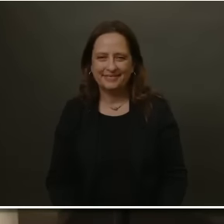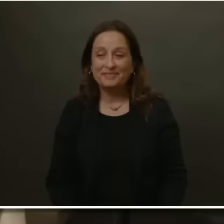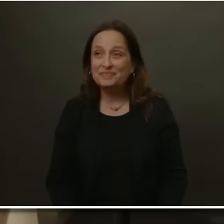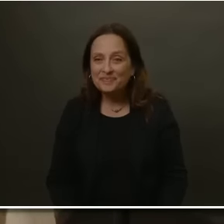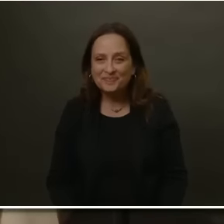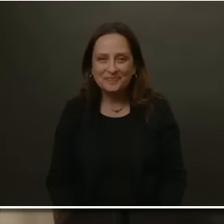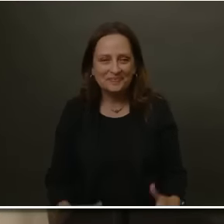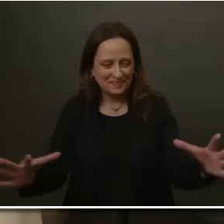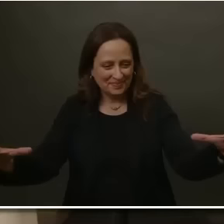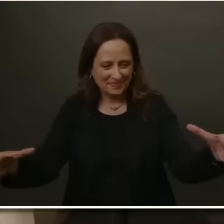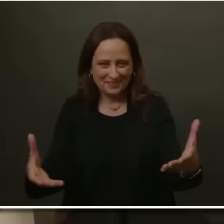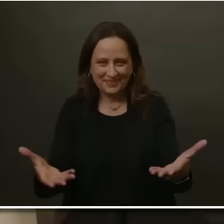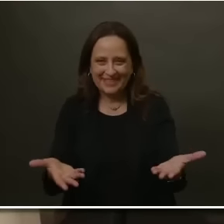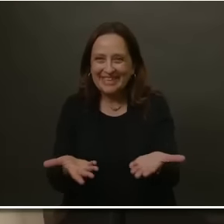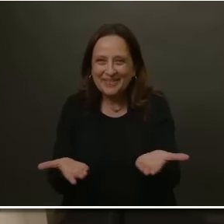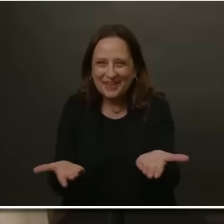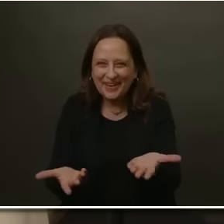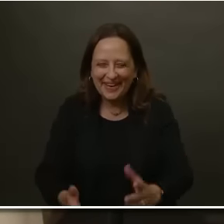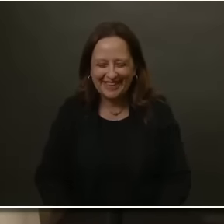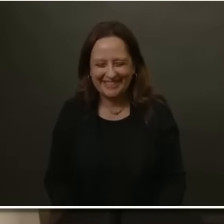So here we are